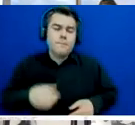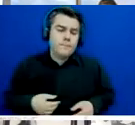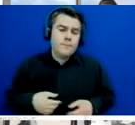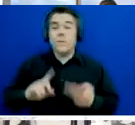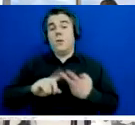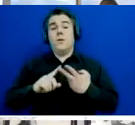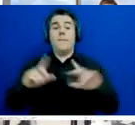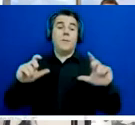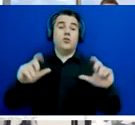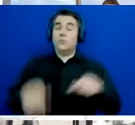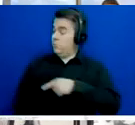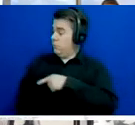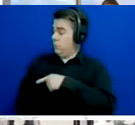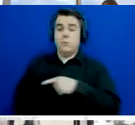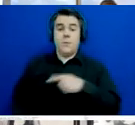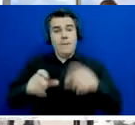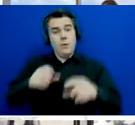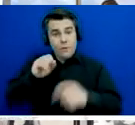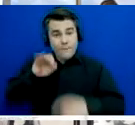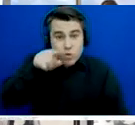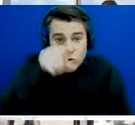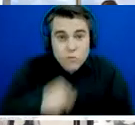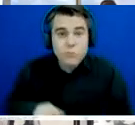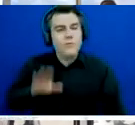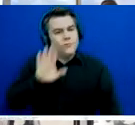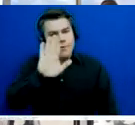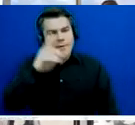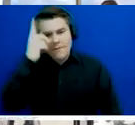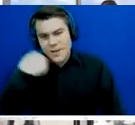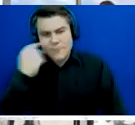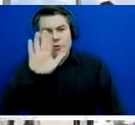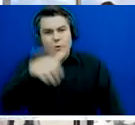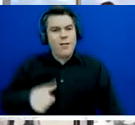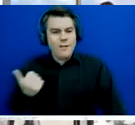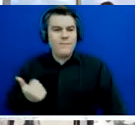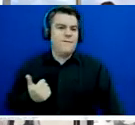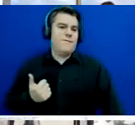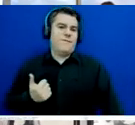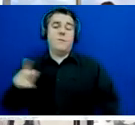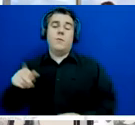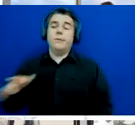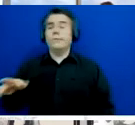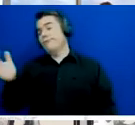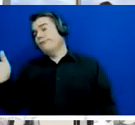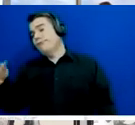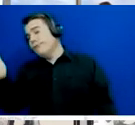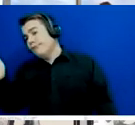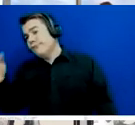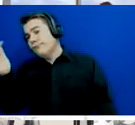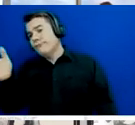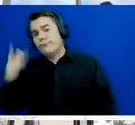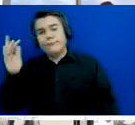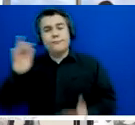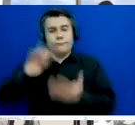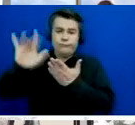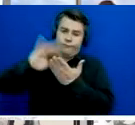picture. People want to see pictures of you. They want to see your face and your life. And that's, people are sitting there scrolling all day long. That's what they're going to stop and go,